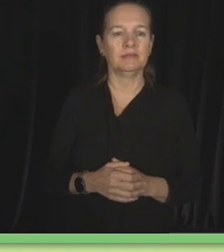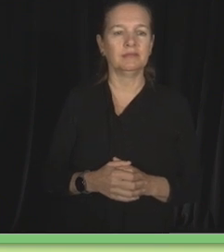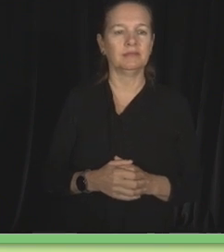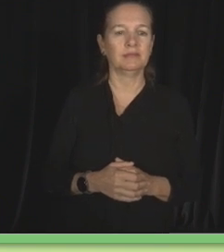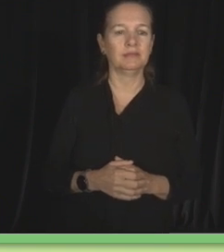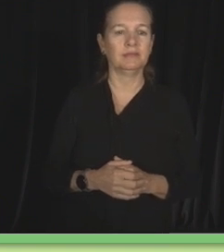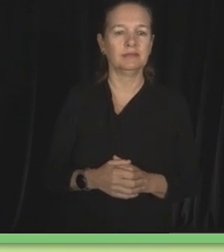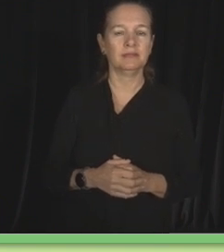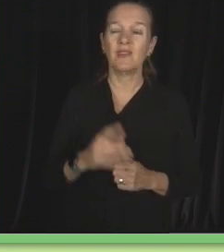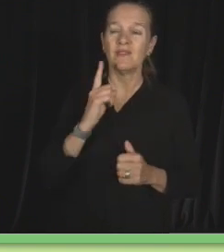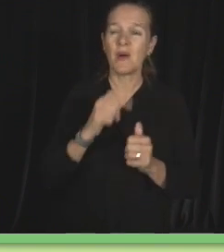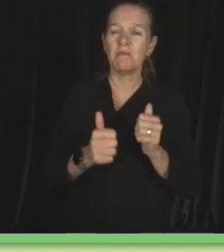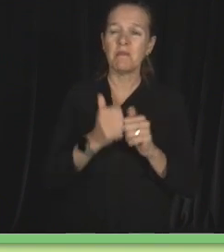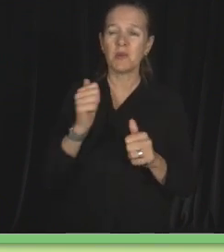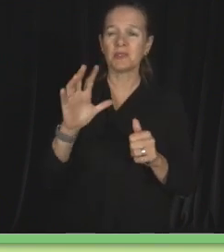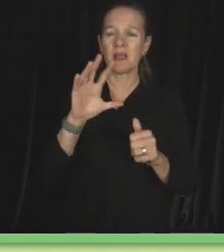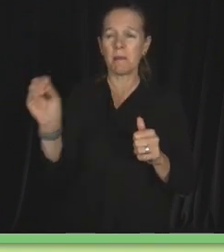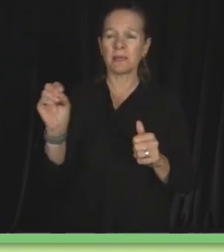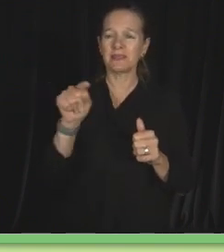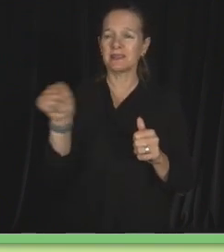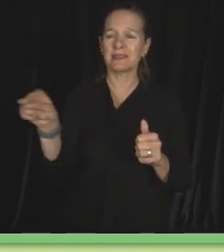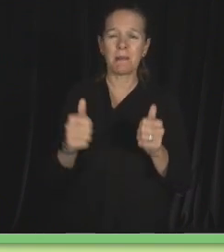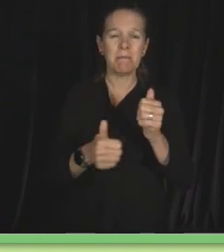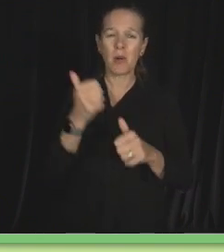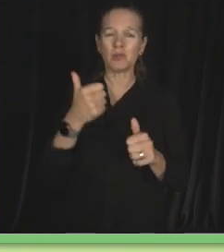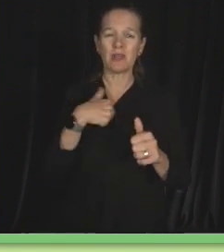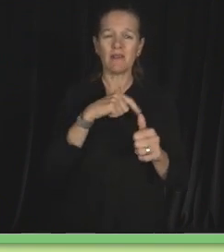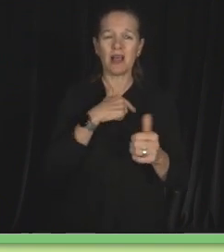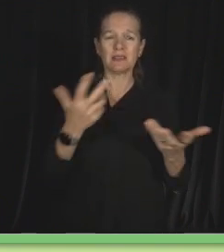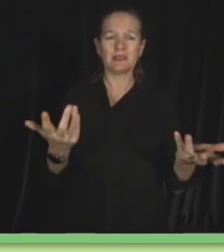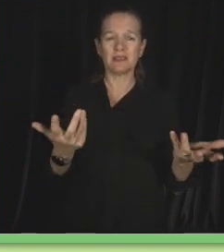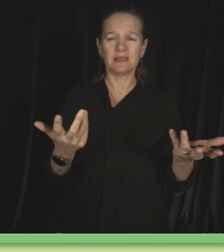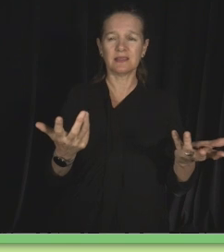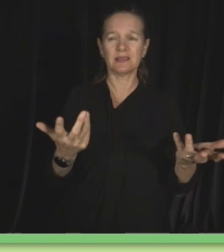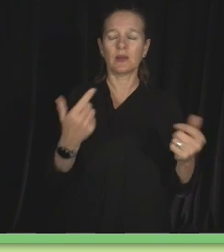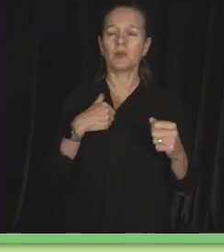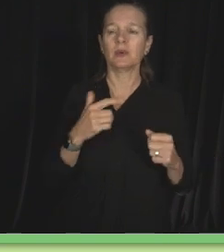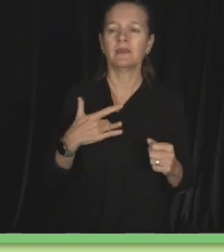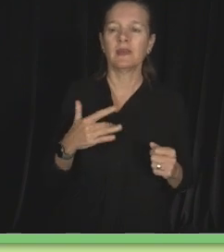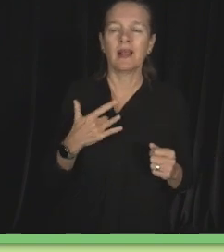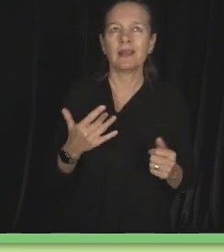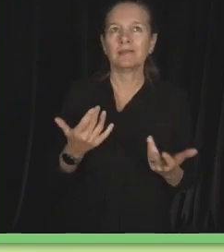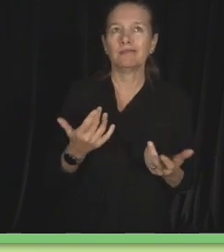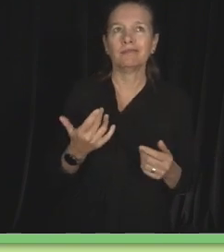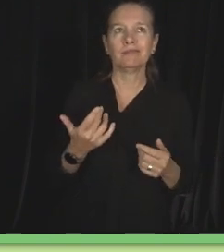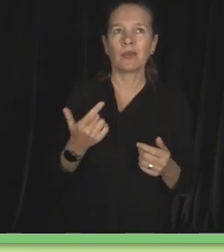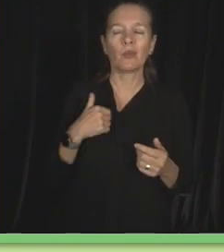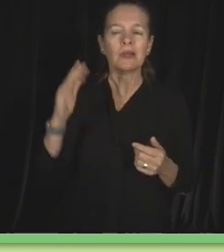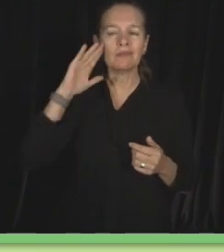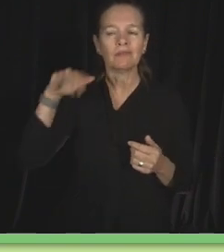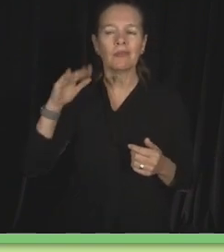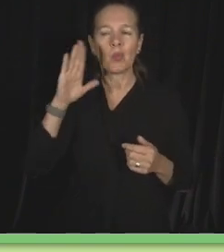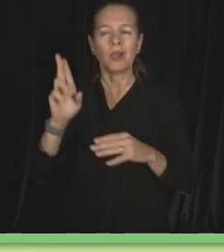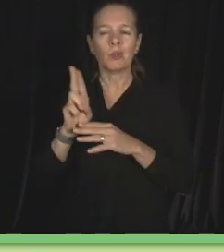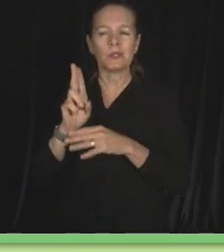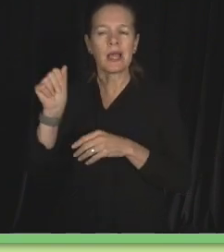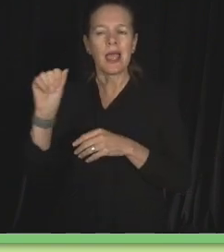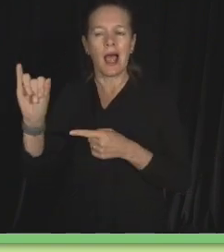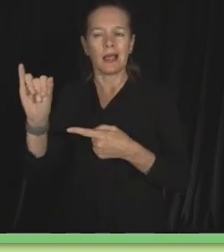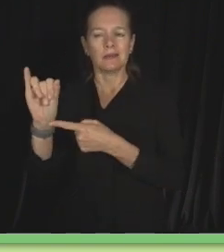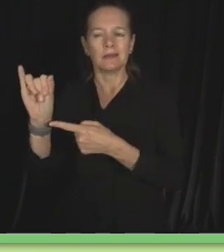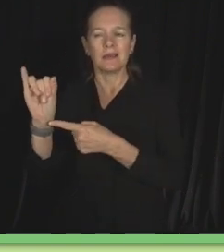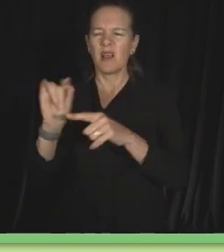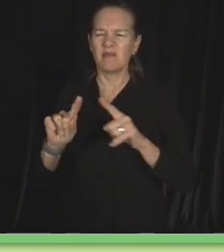For most companies and most of us, the question is no longer if we're going to use AI, but how we're going to do it